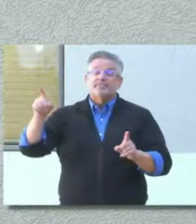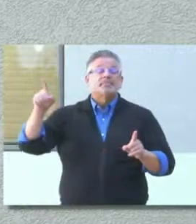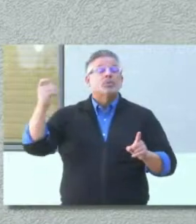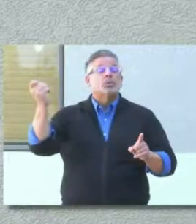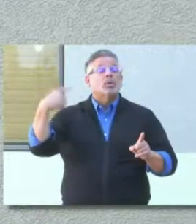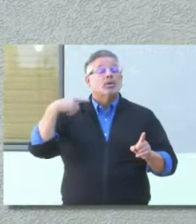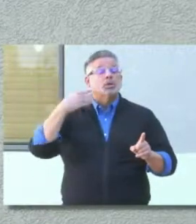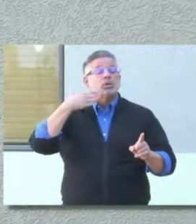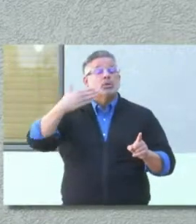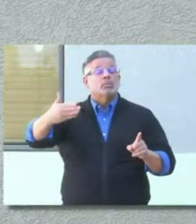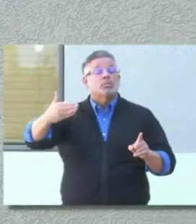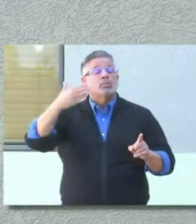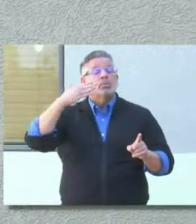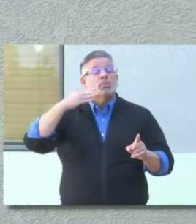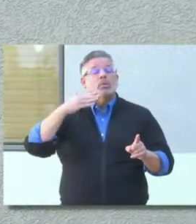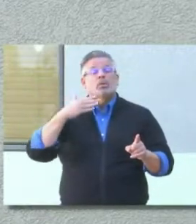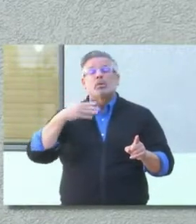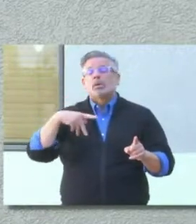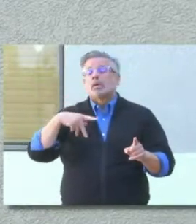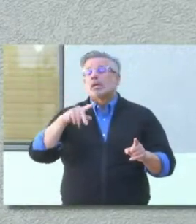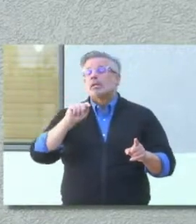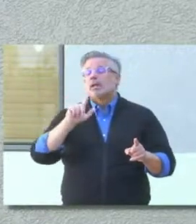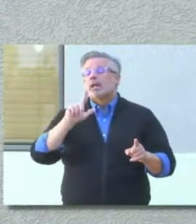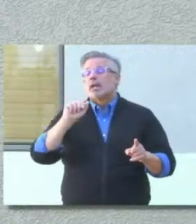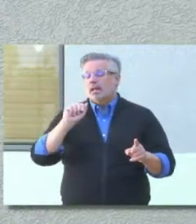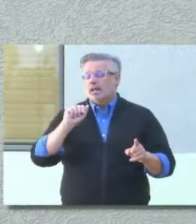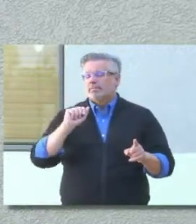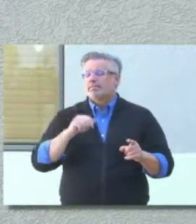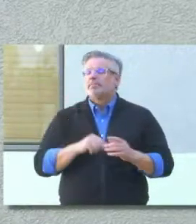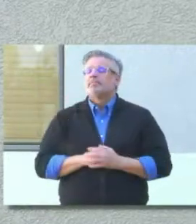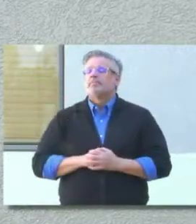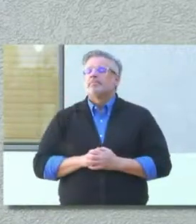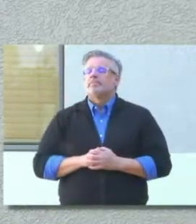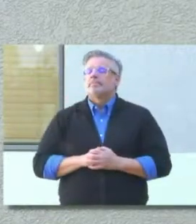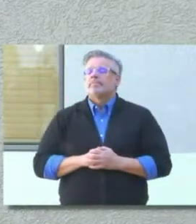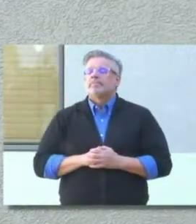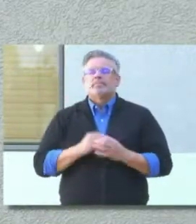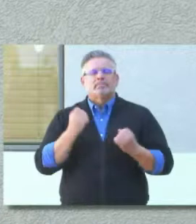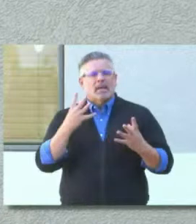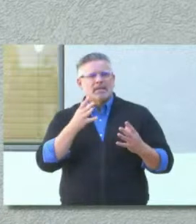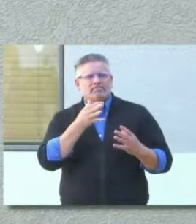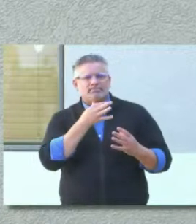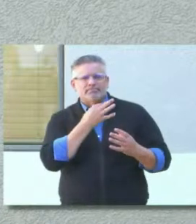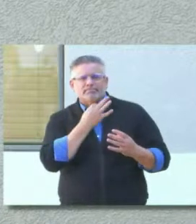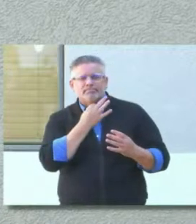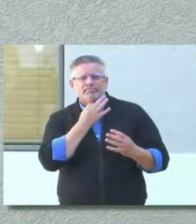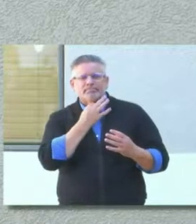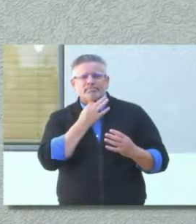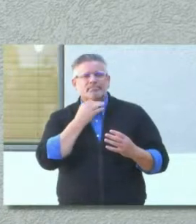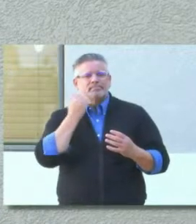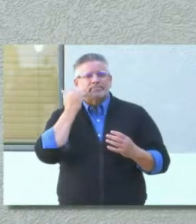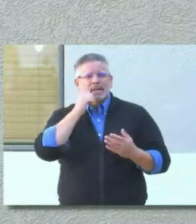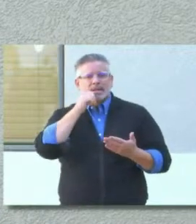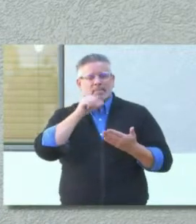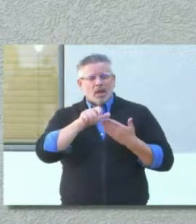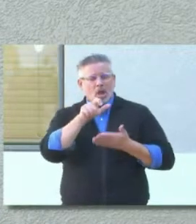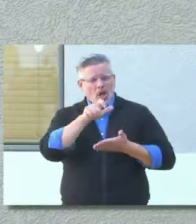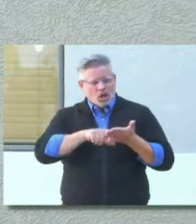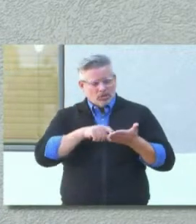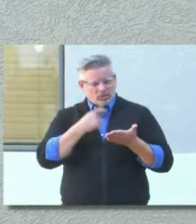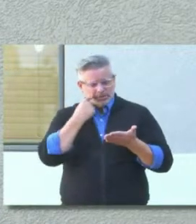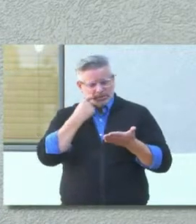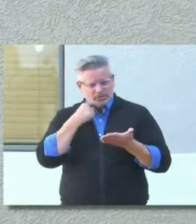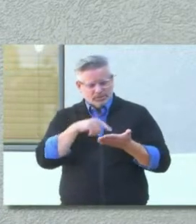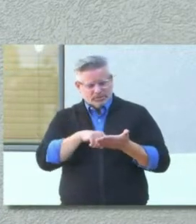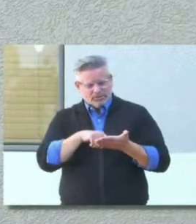Governor Newsom, good morning. Lena Bovian, KTLA 5 News. I'm going to ask you a question a lot of people are very curious about. It's a Daily Mail article that just came